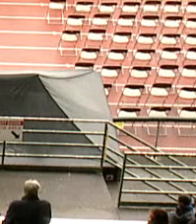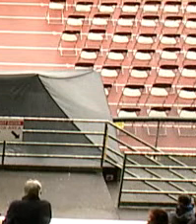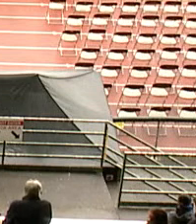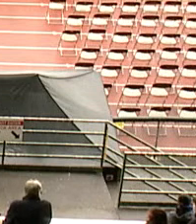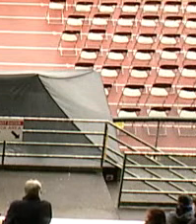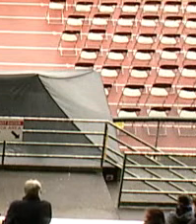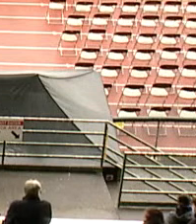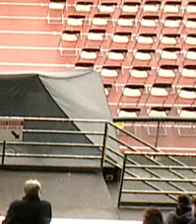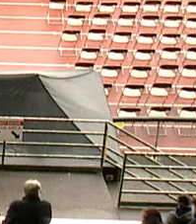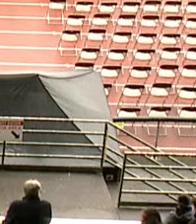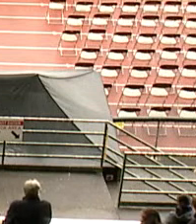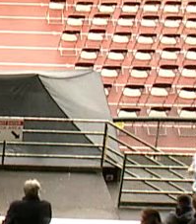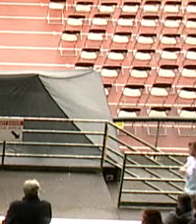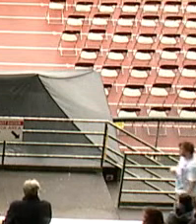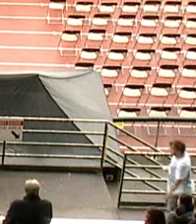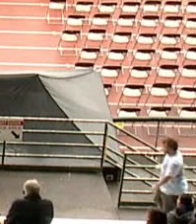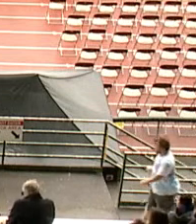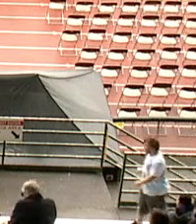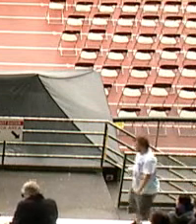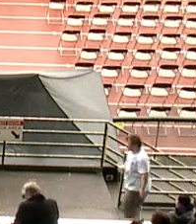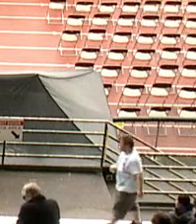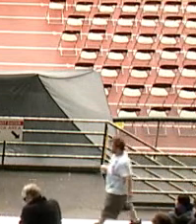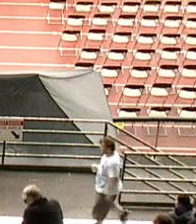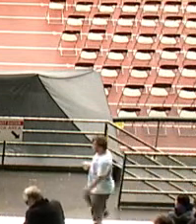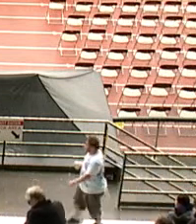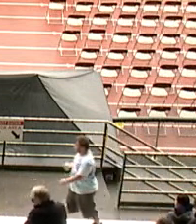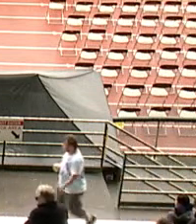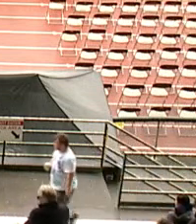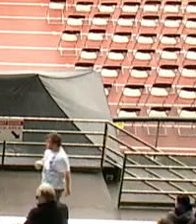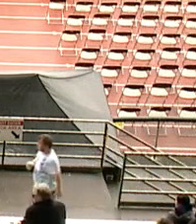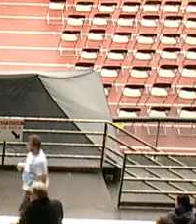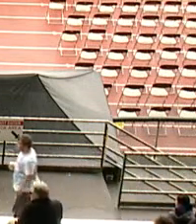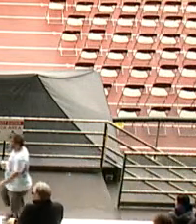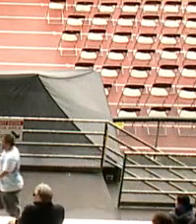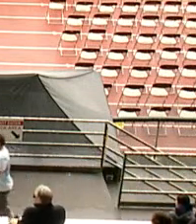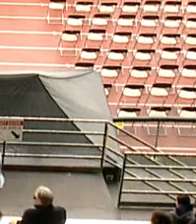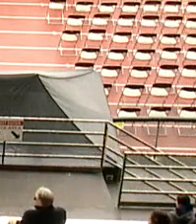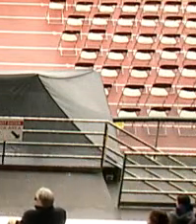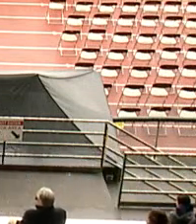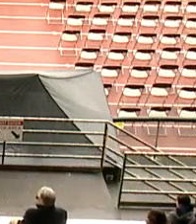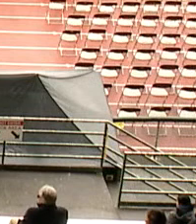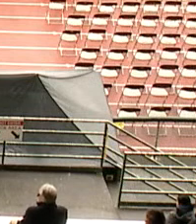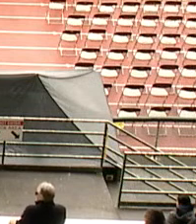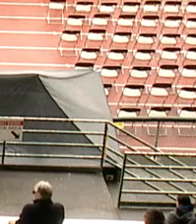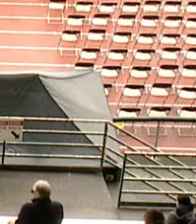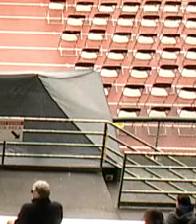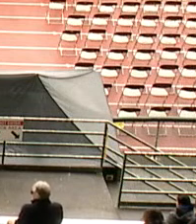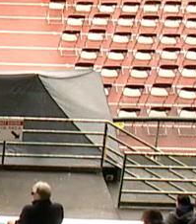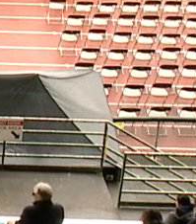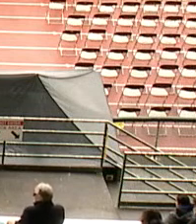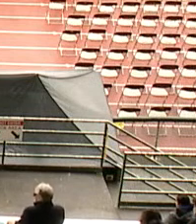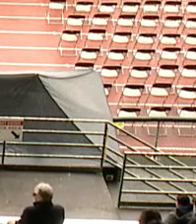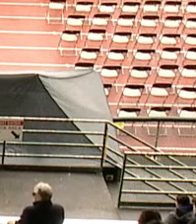perfume. For a smile they can share the night. It goes on and on.